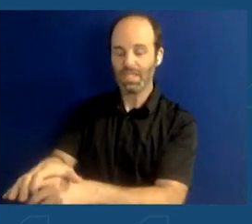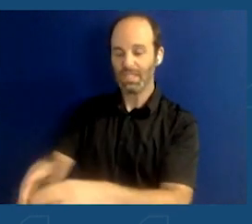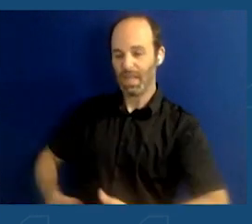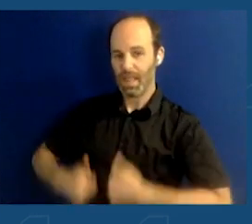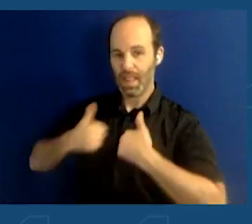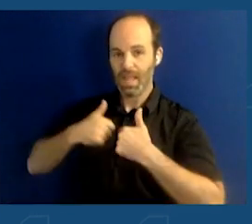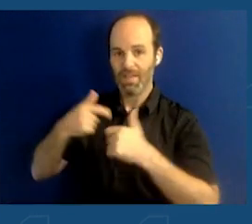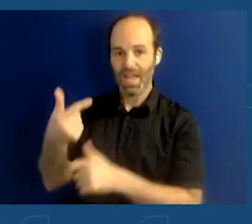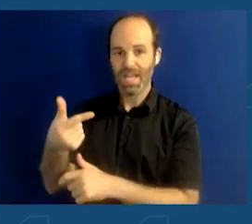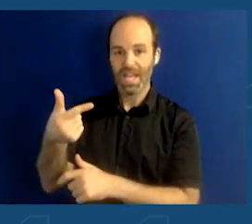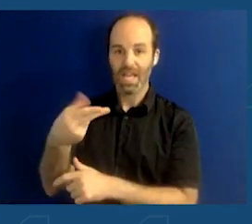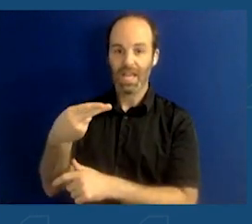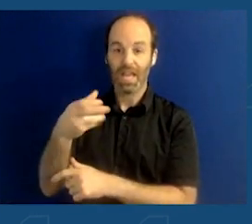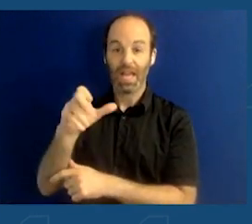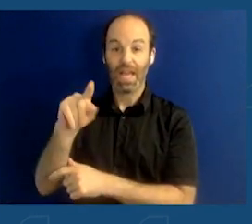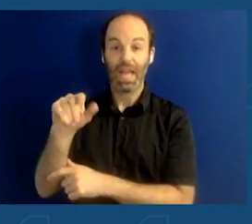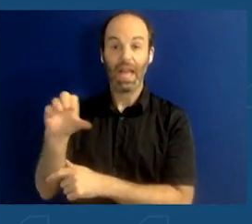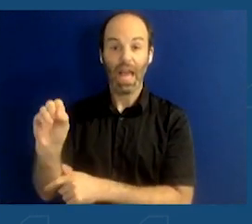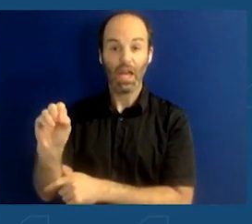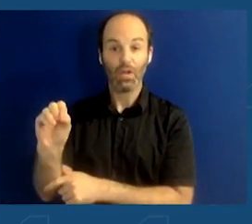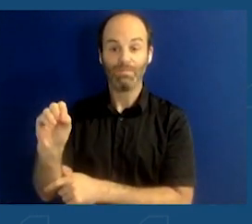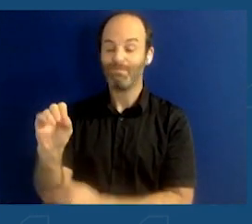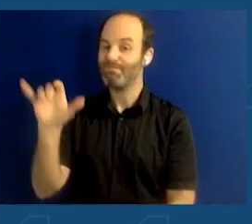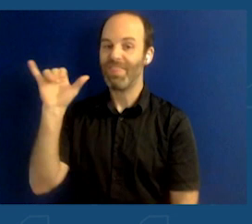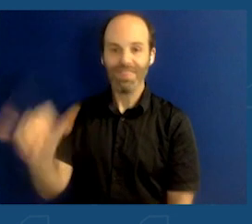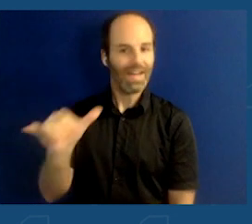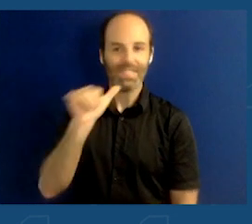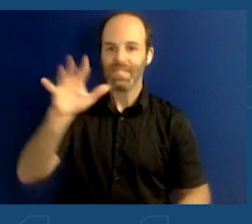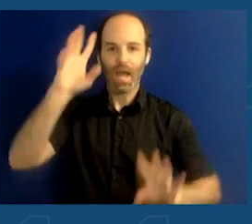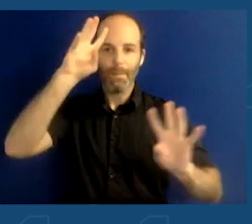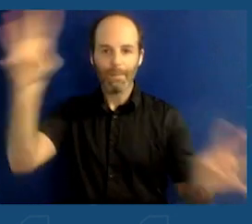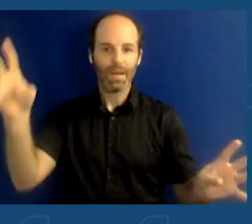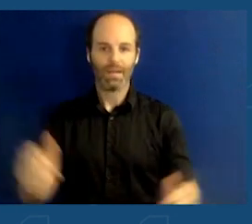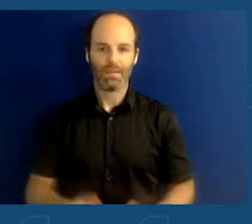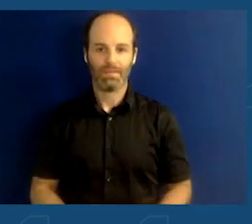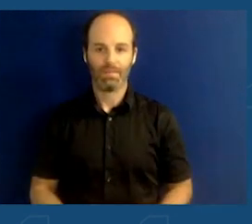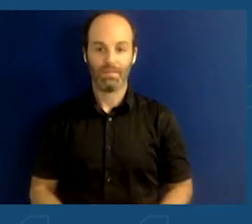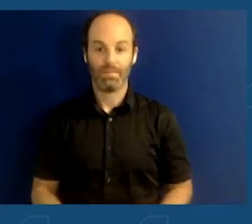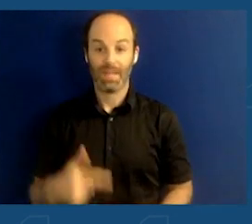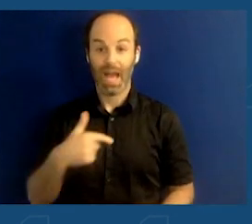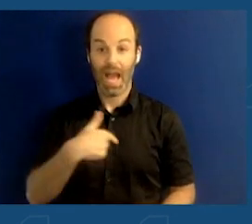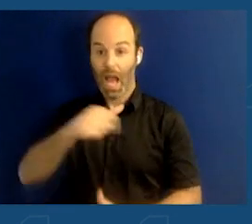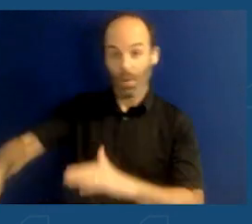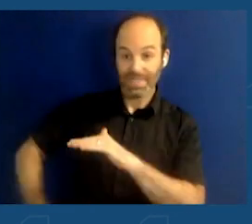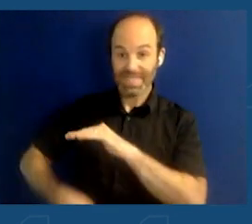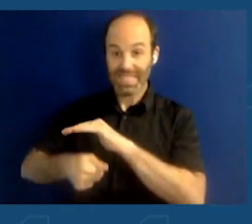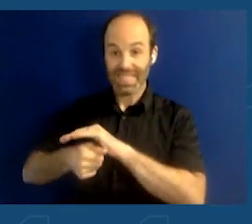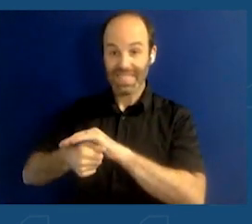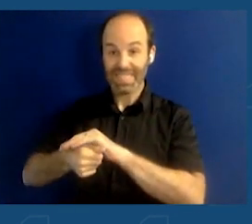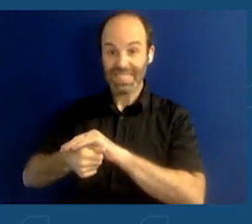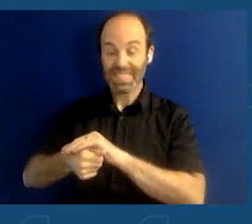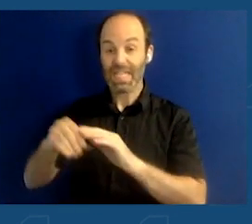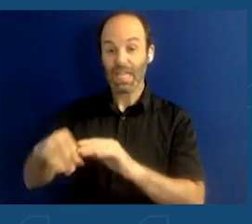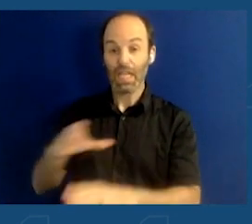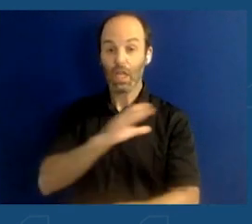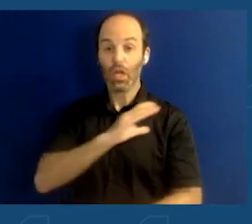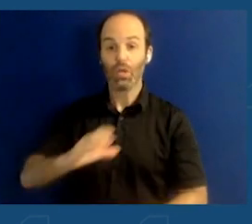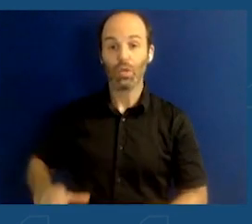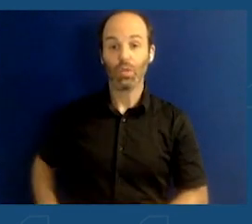That is not a myth. I was hidden in a Christian